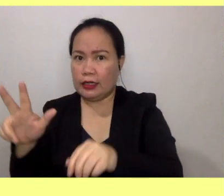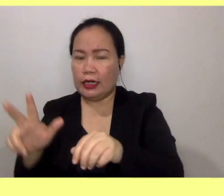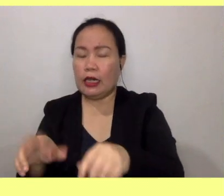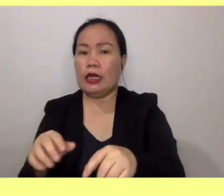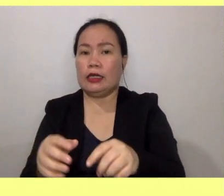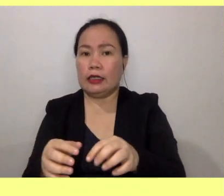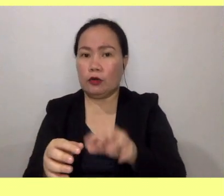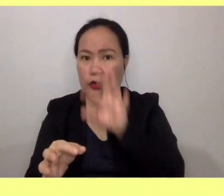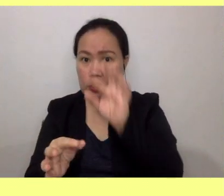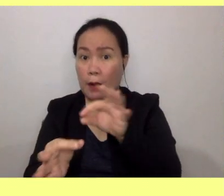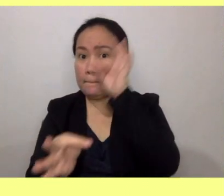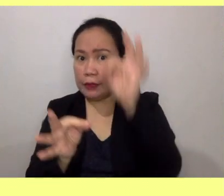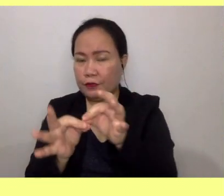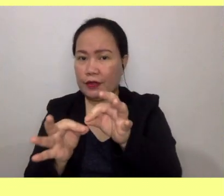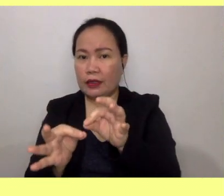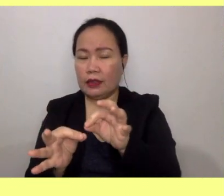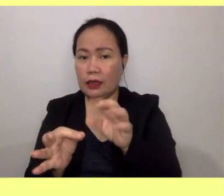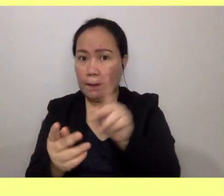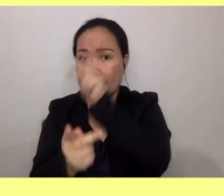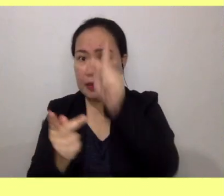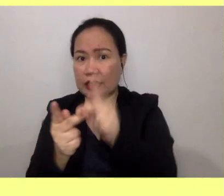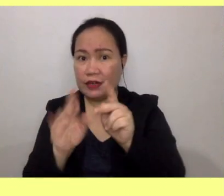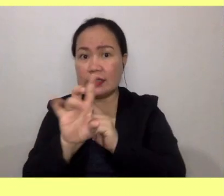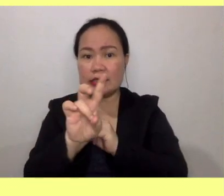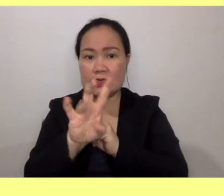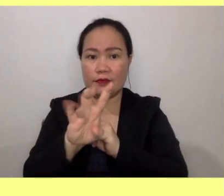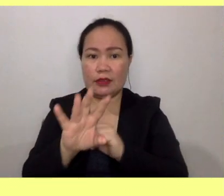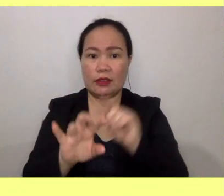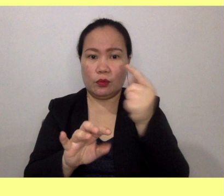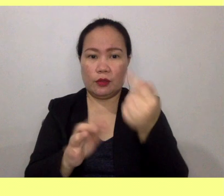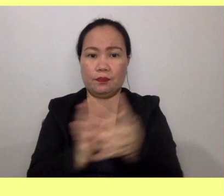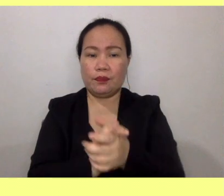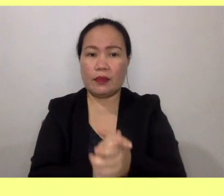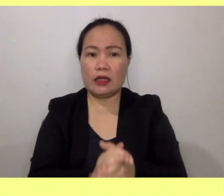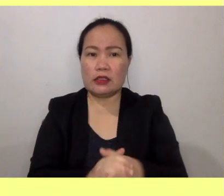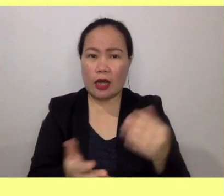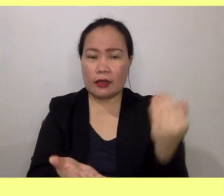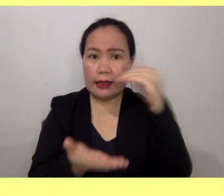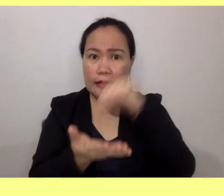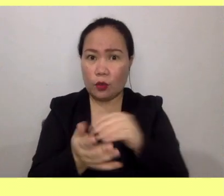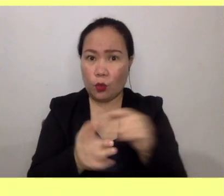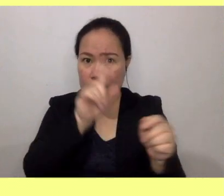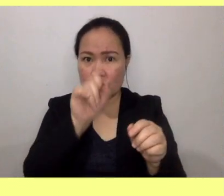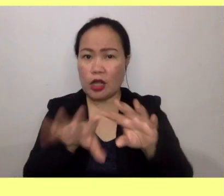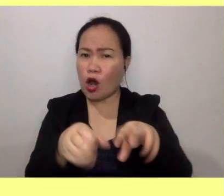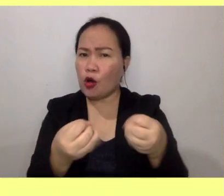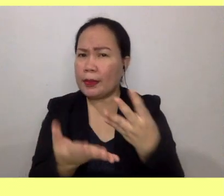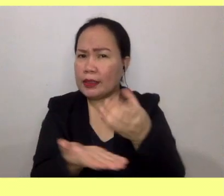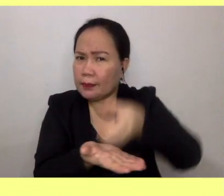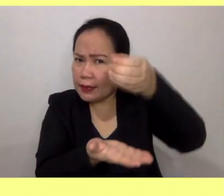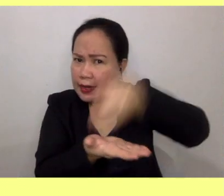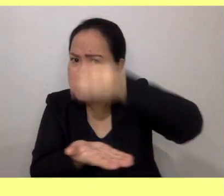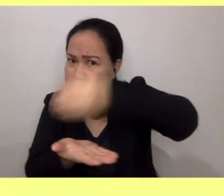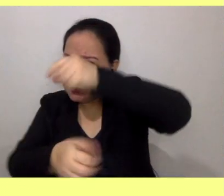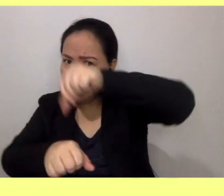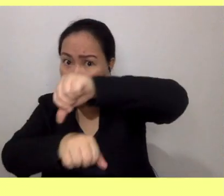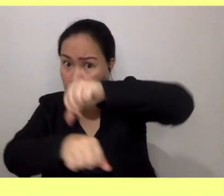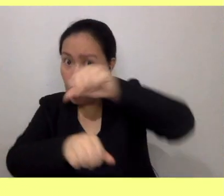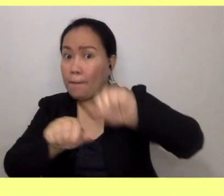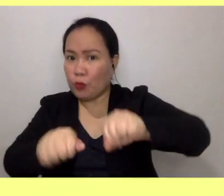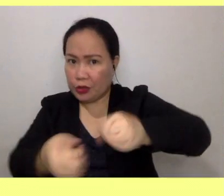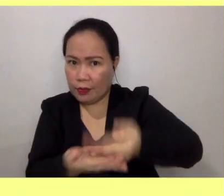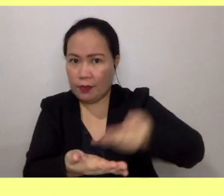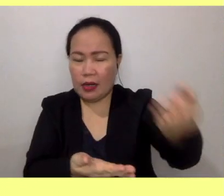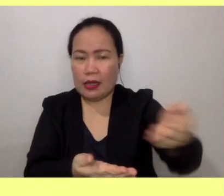is less than or equal to 17. So, balikan natin yung question. How many bottles of alcohol can be purchased?